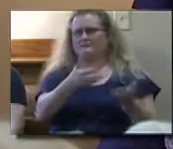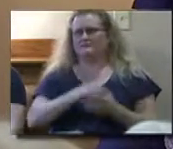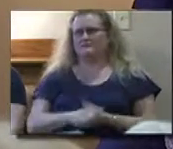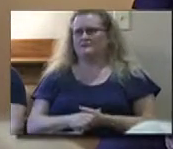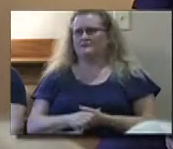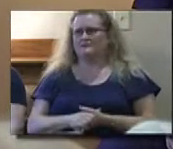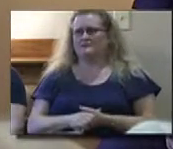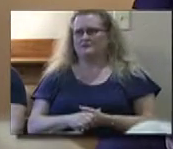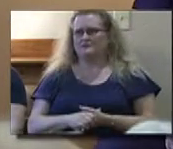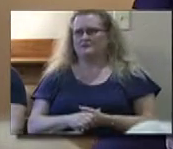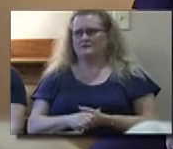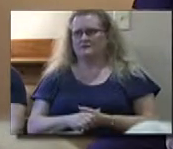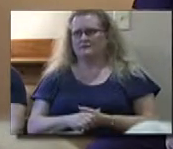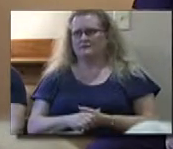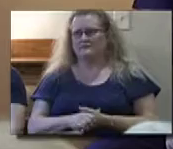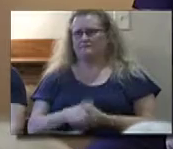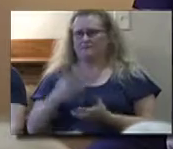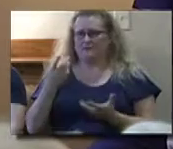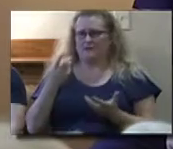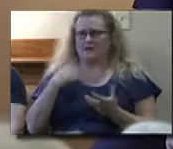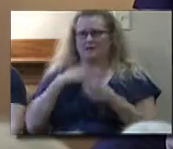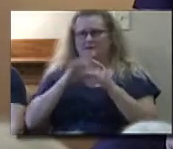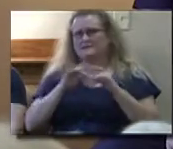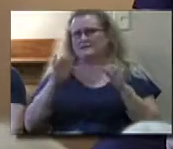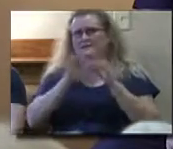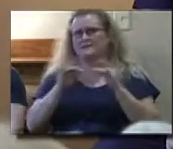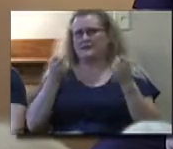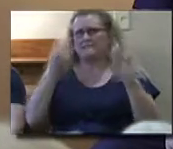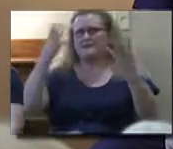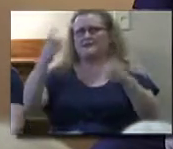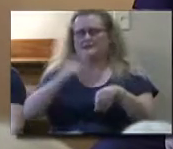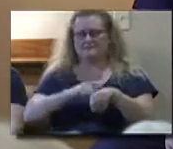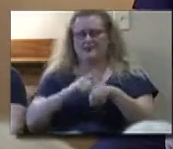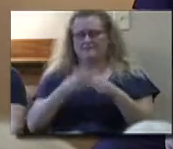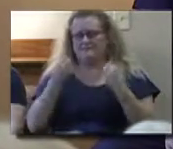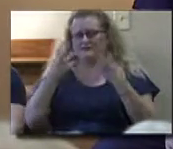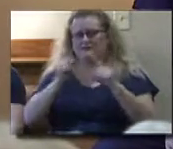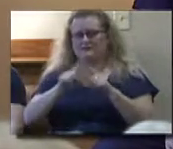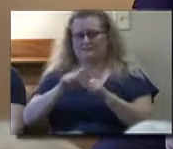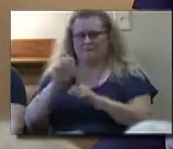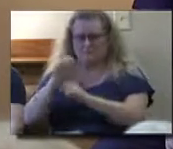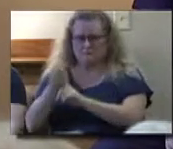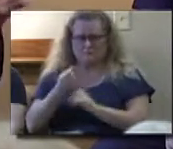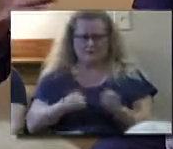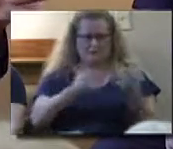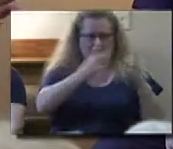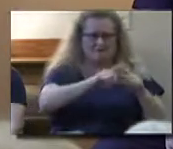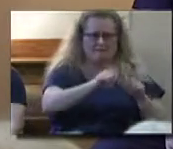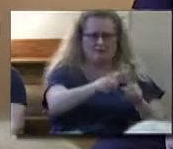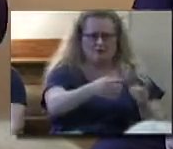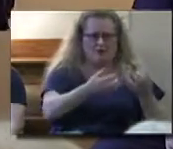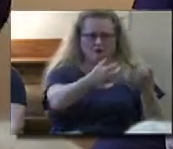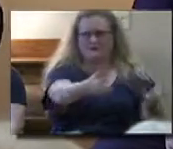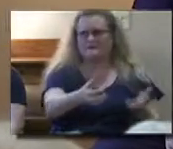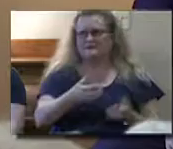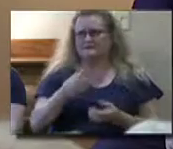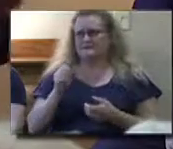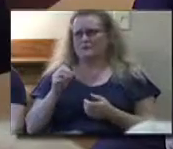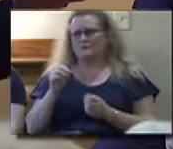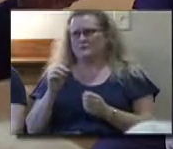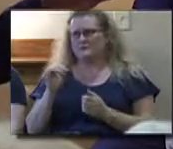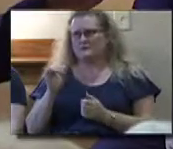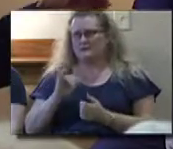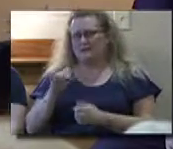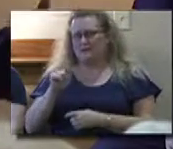I add some stuff to it. I've said it so many times in so many different contexts, so many different audiences. You know, it's kind of like a parable with something